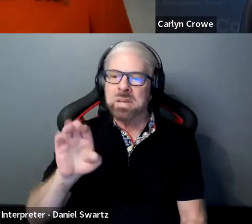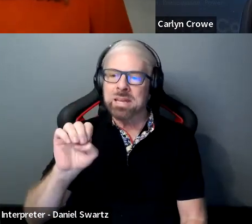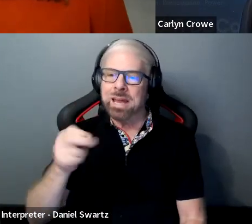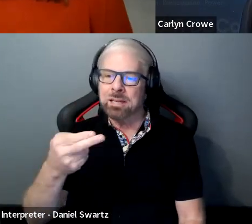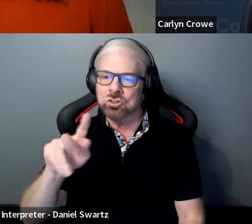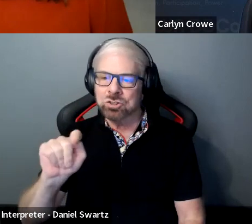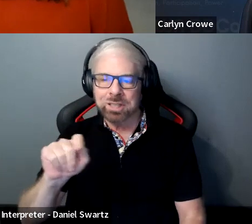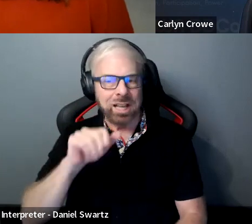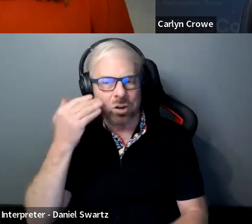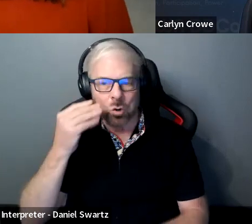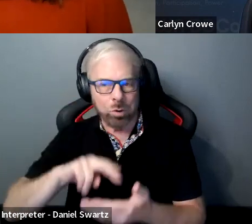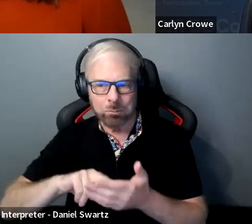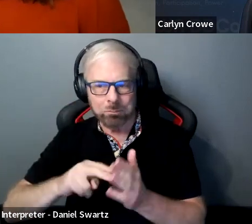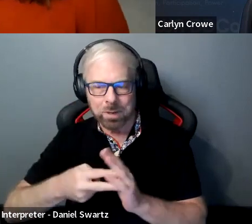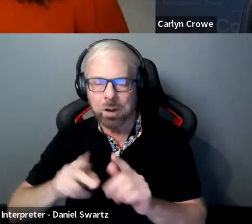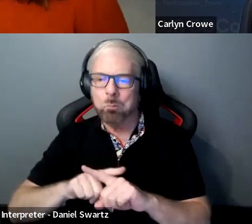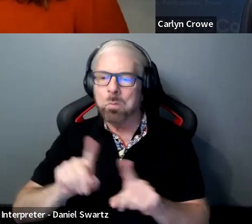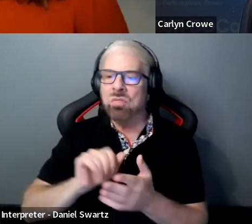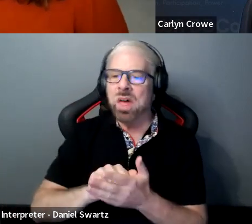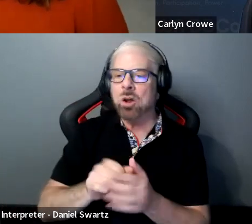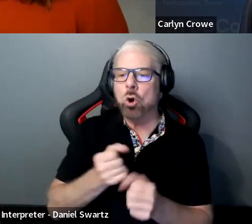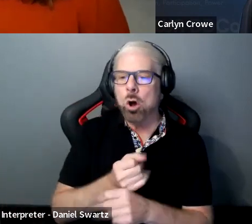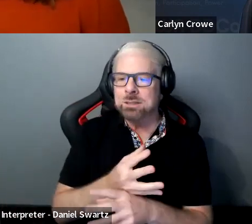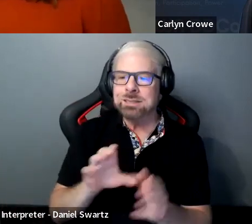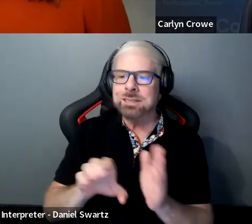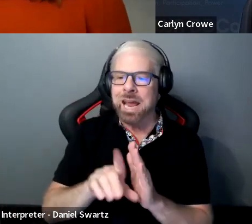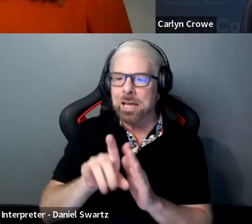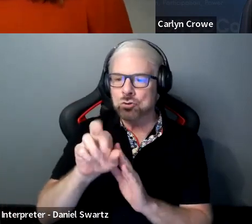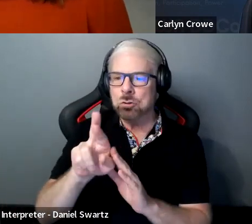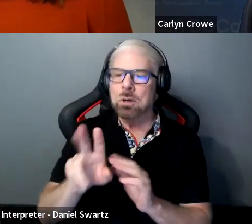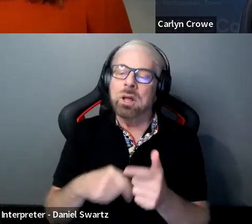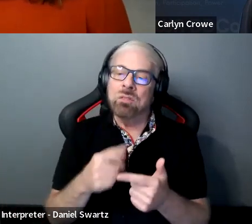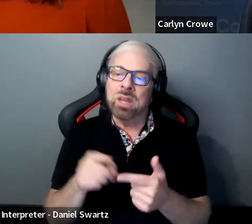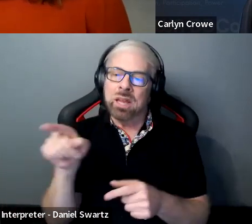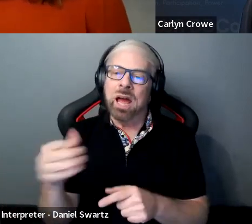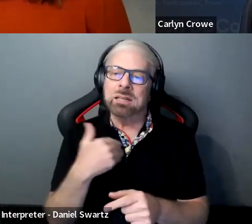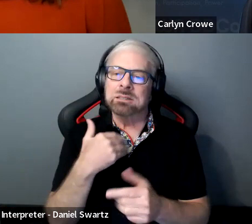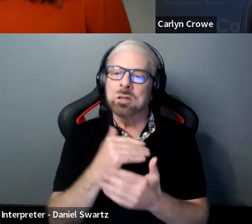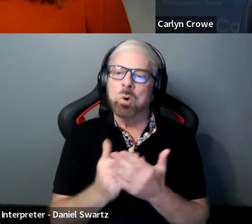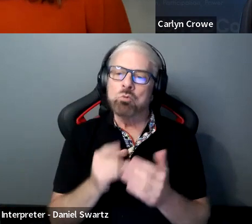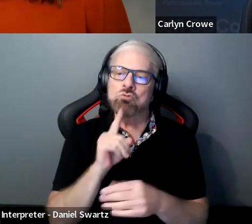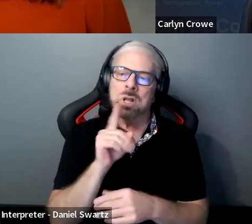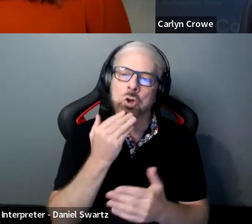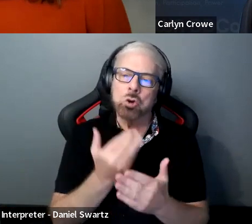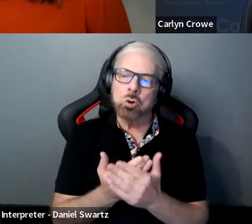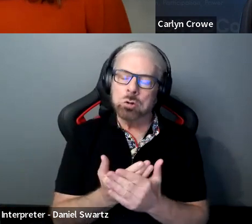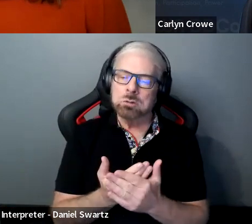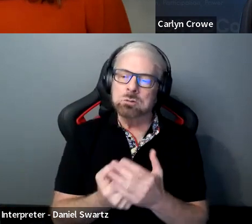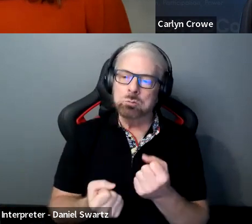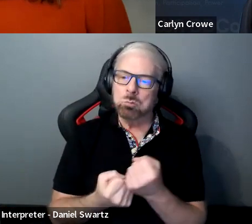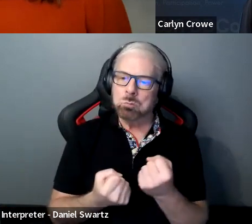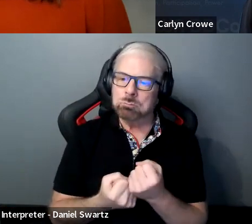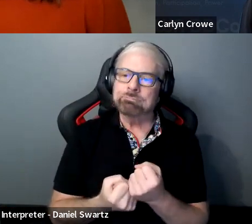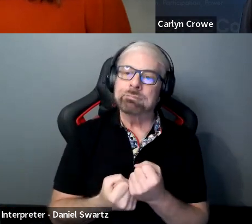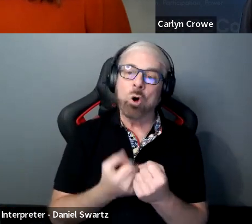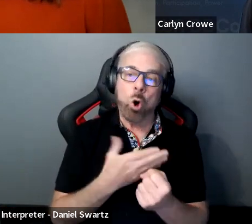to pronounce it, but it's a carcinogen, so it causes cancer. And he has some real good backing statistics